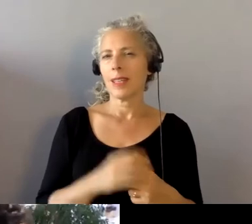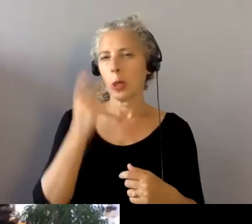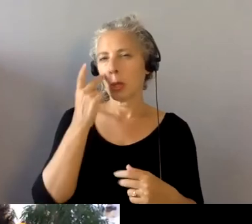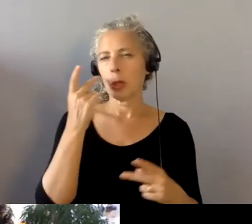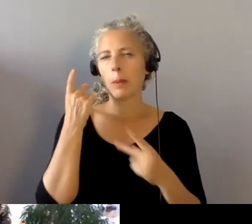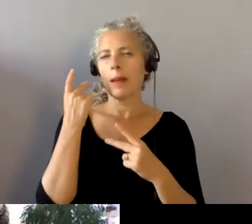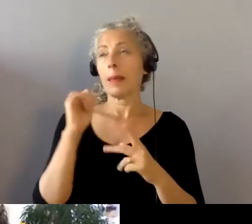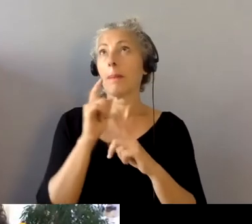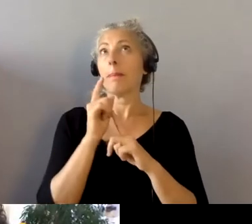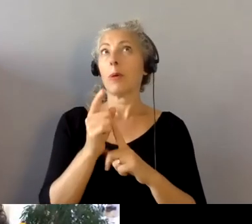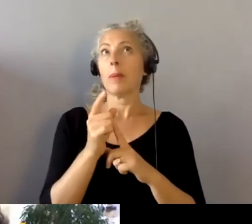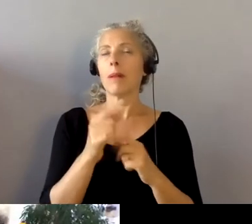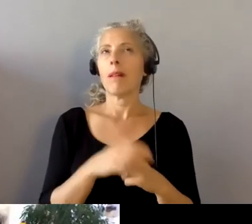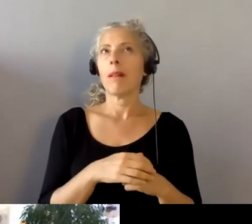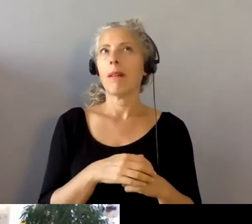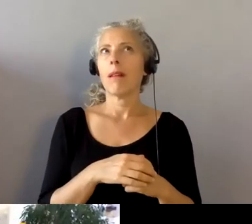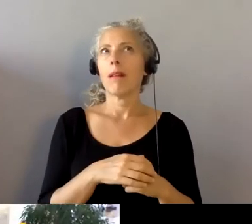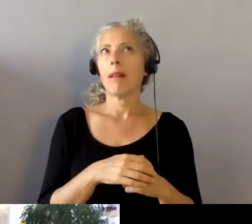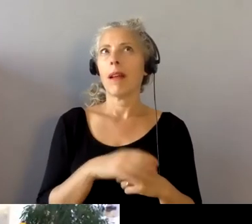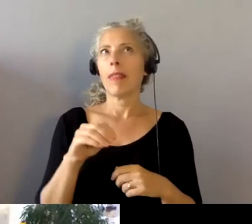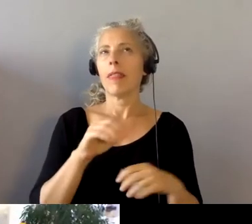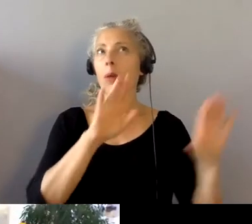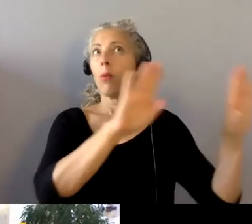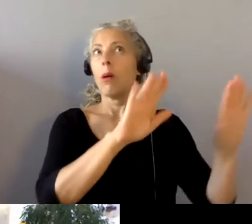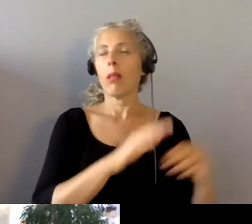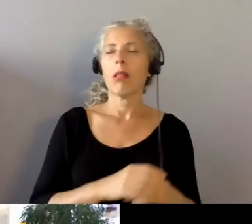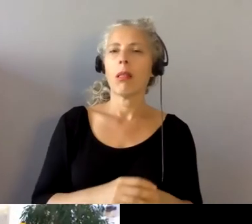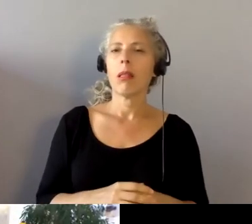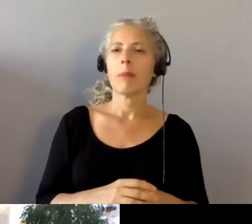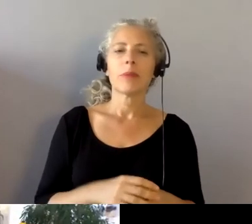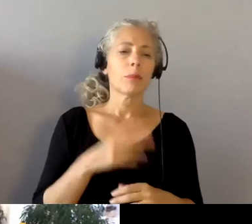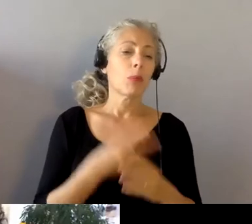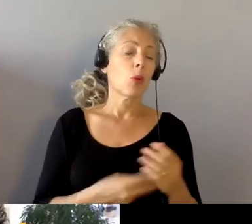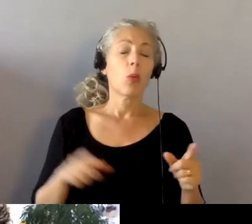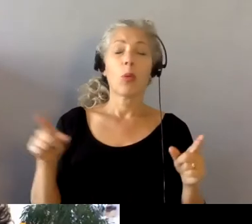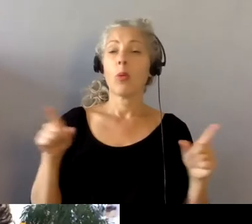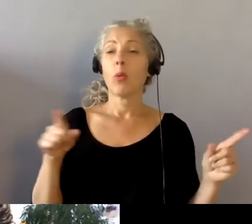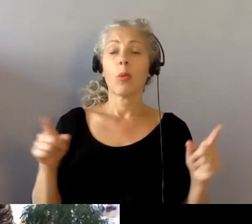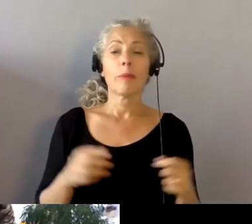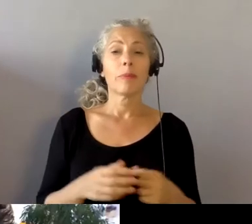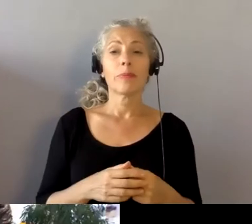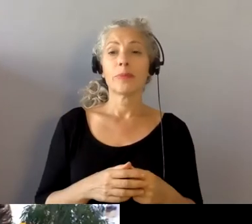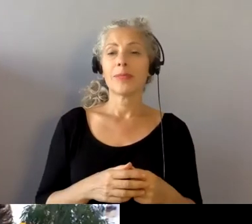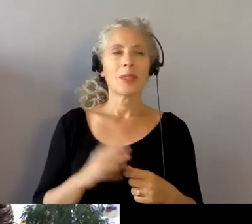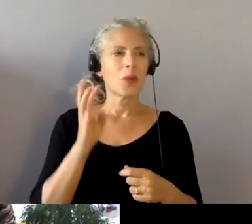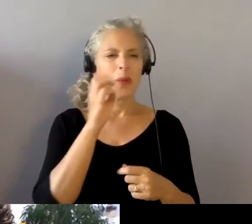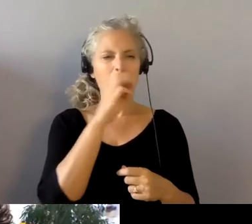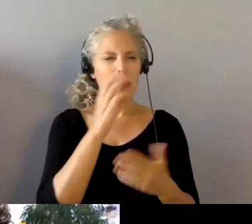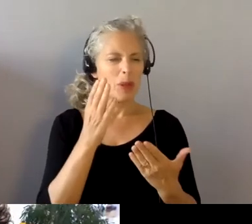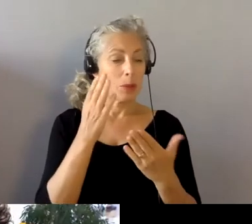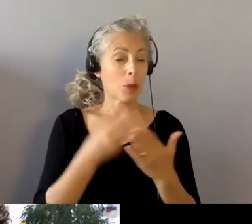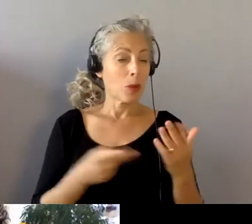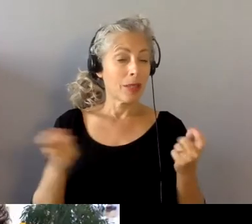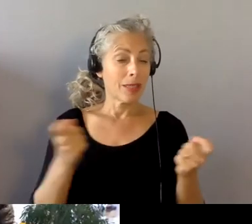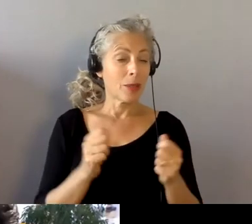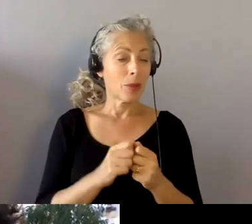that moment of thinking around that wall. But again, both of them are dealing, it's weird to bring it up because they both were dealing with this